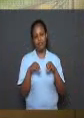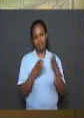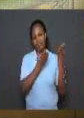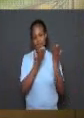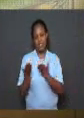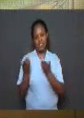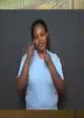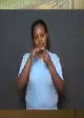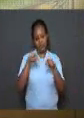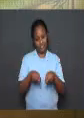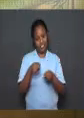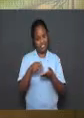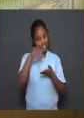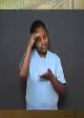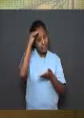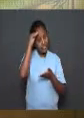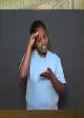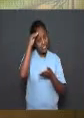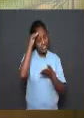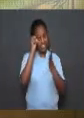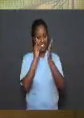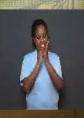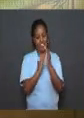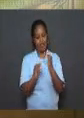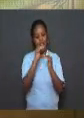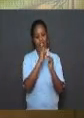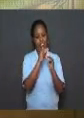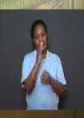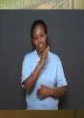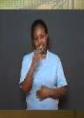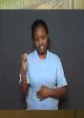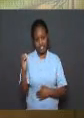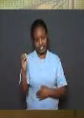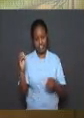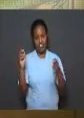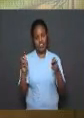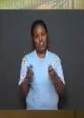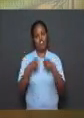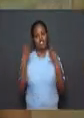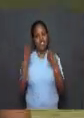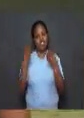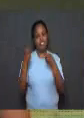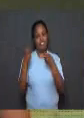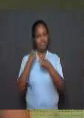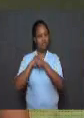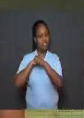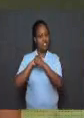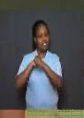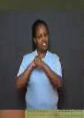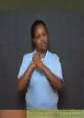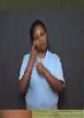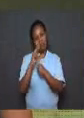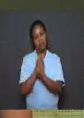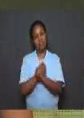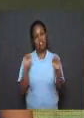Welcome to today's lesson on rule of law and management of conflicts.